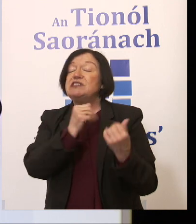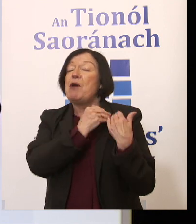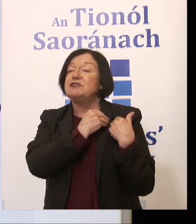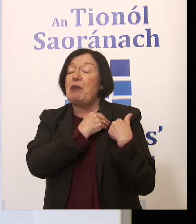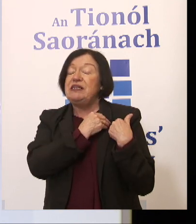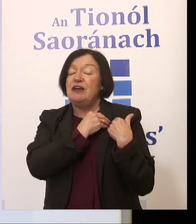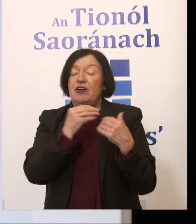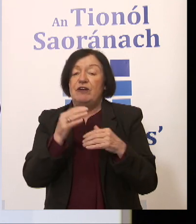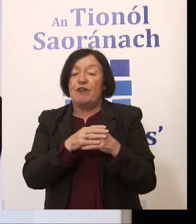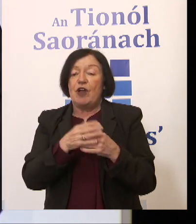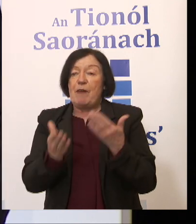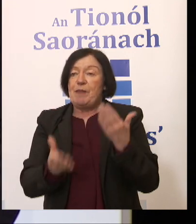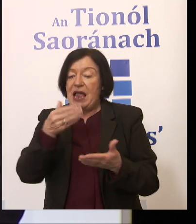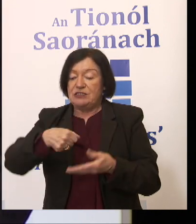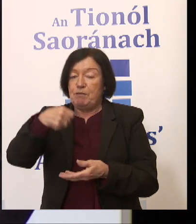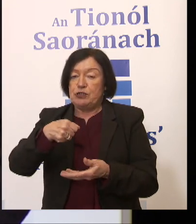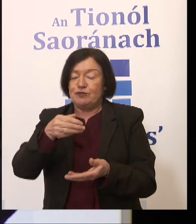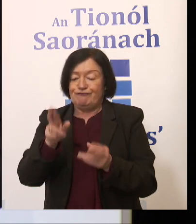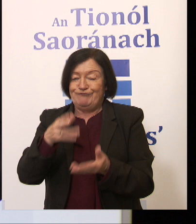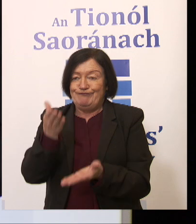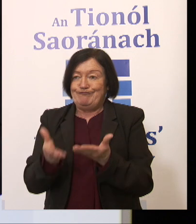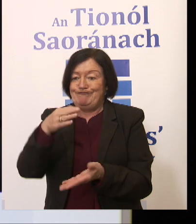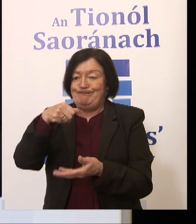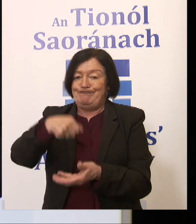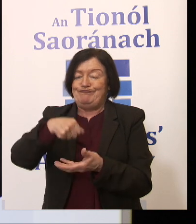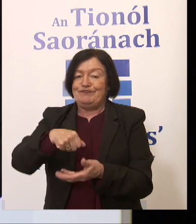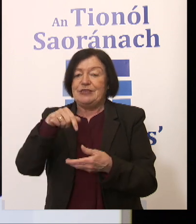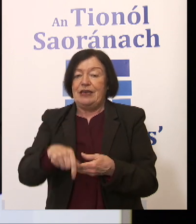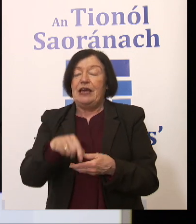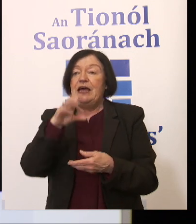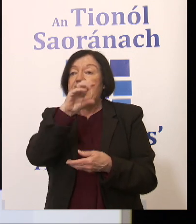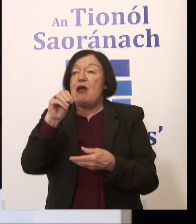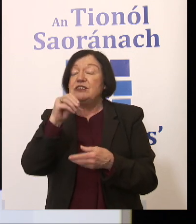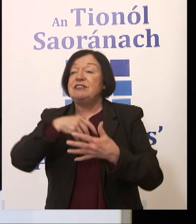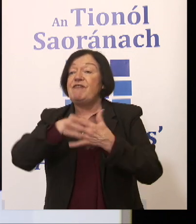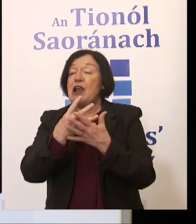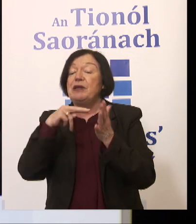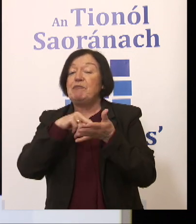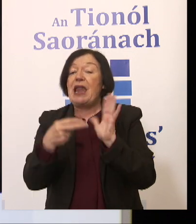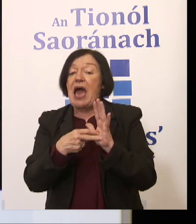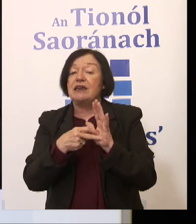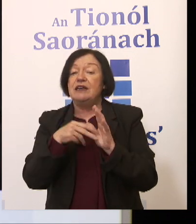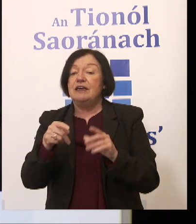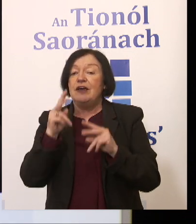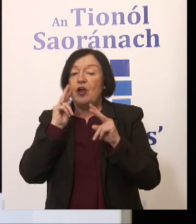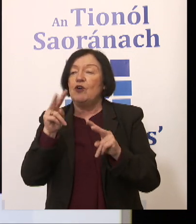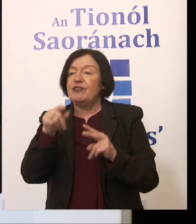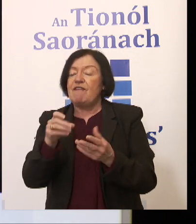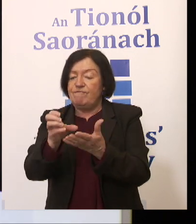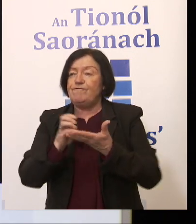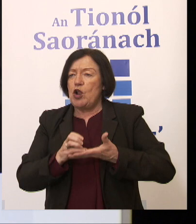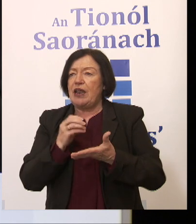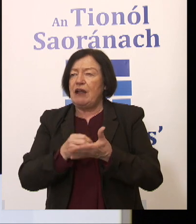responsibility for a balanced budget and the county development plan. And I suppose if we look at that funding,